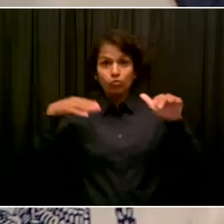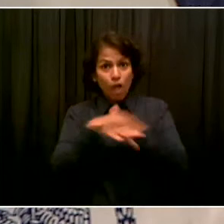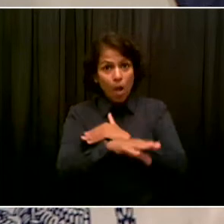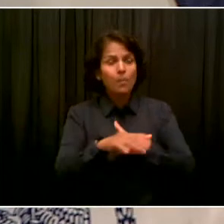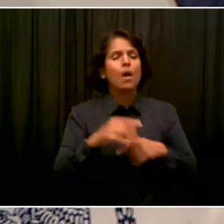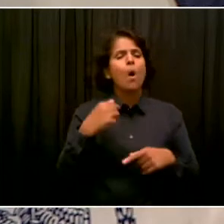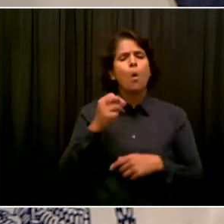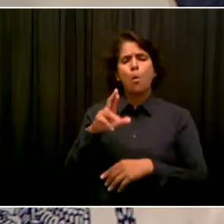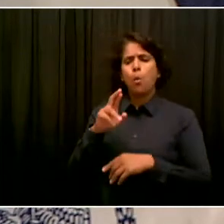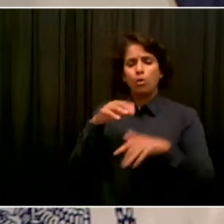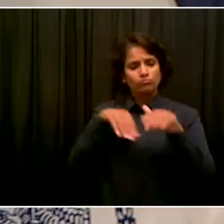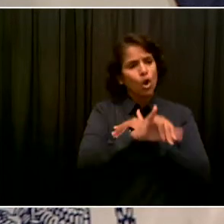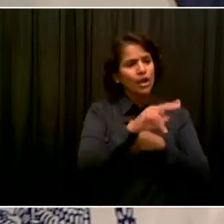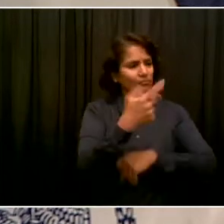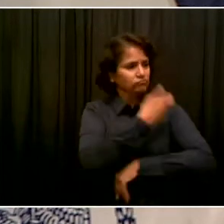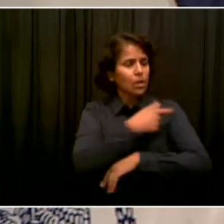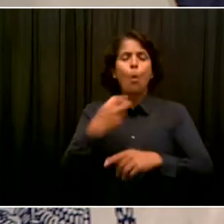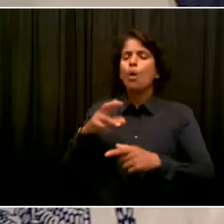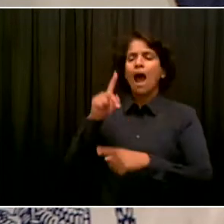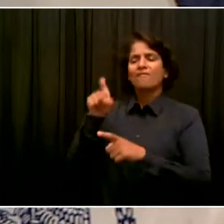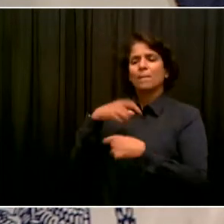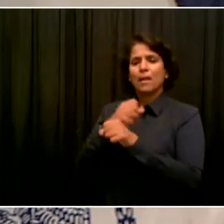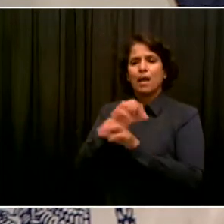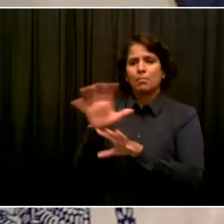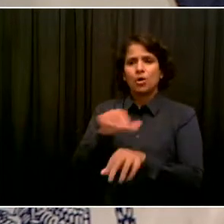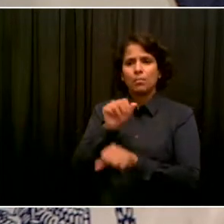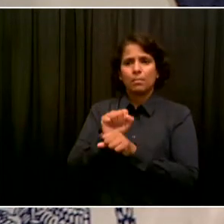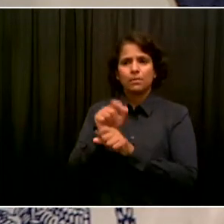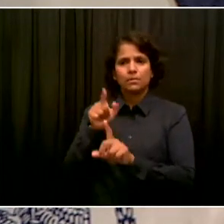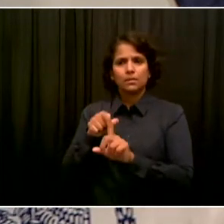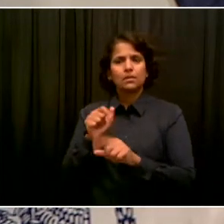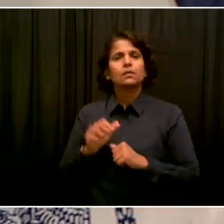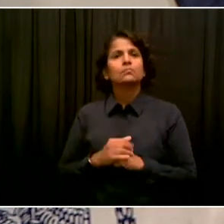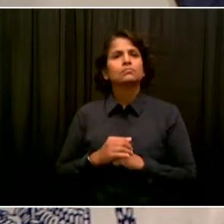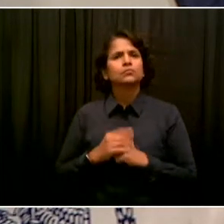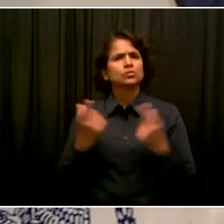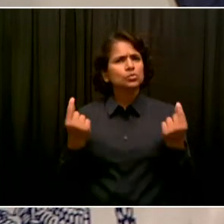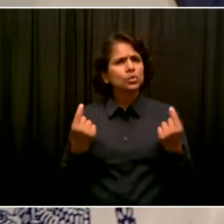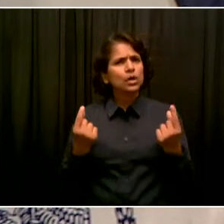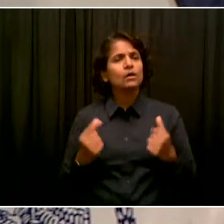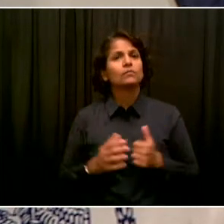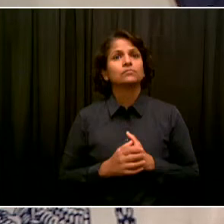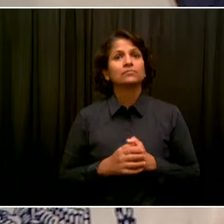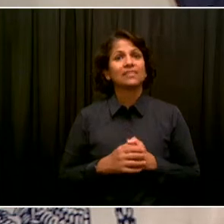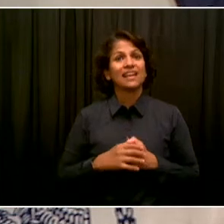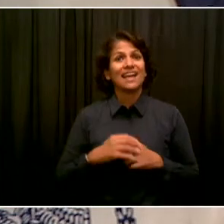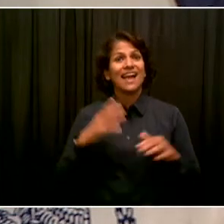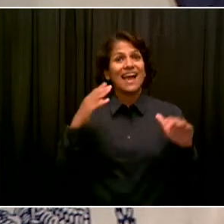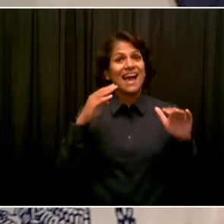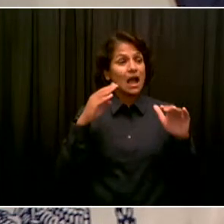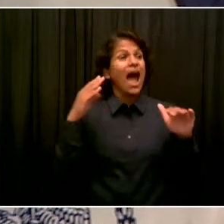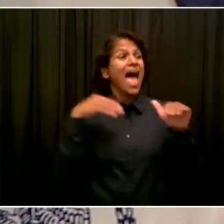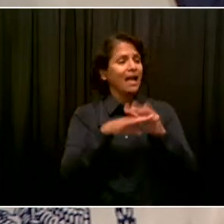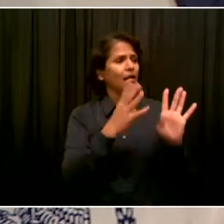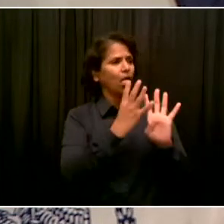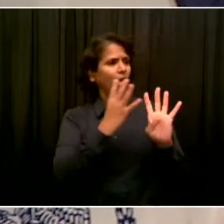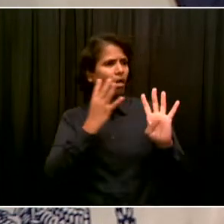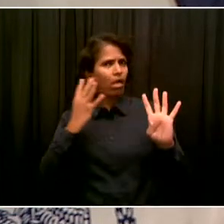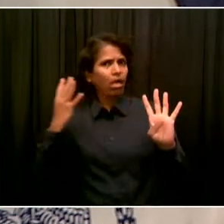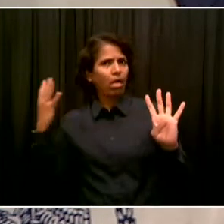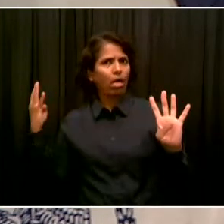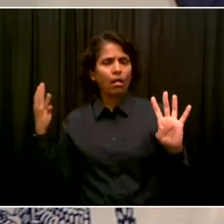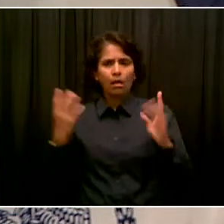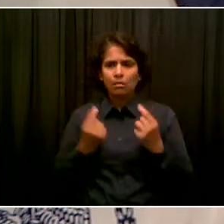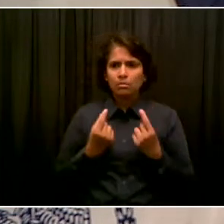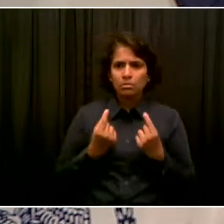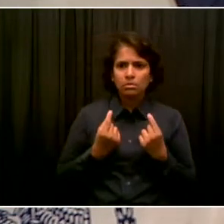that? And what do you do if you start seeing, long lines form for the walk-ins? Great question, Juliet. I'm going to